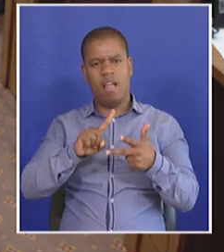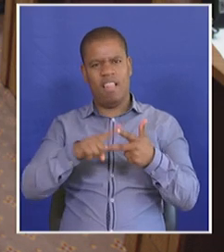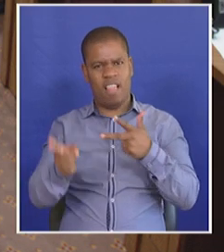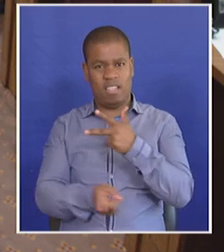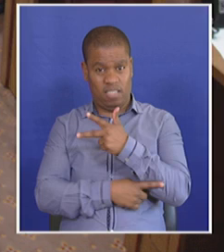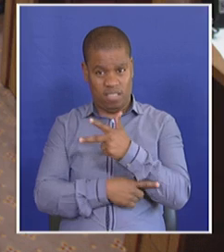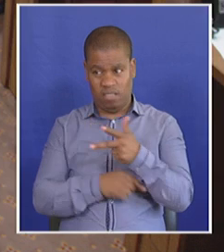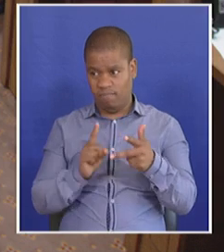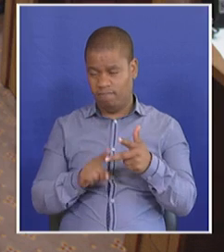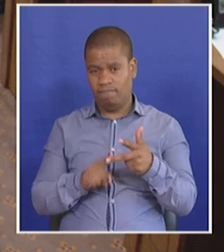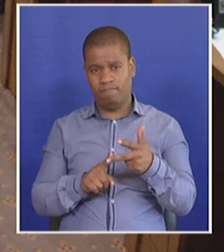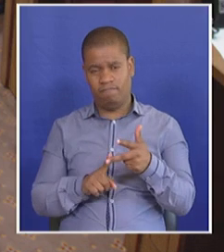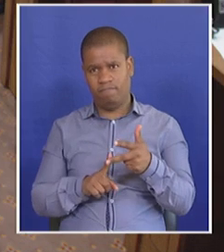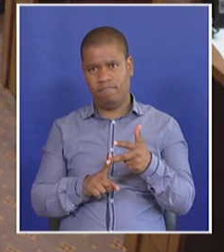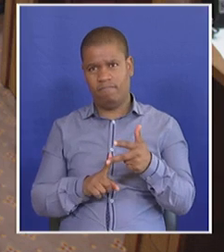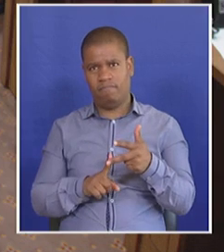supplementary?